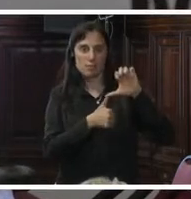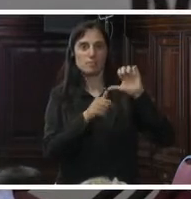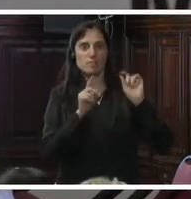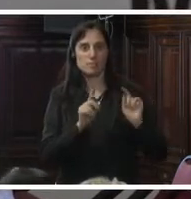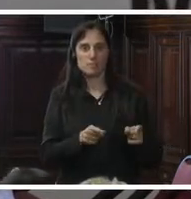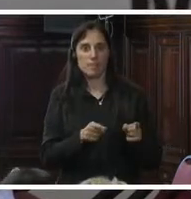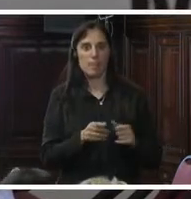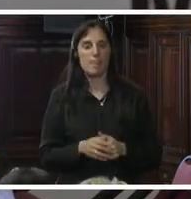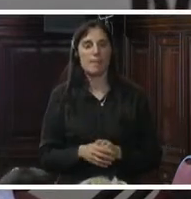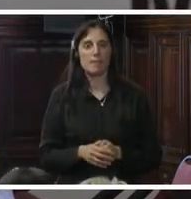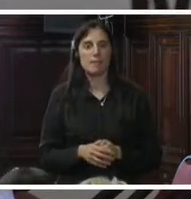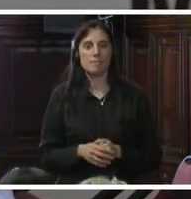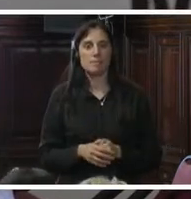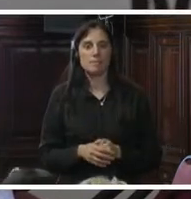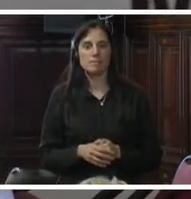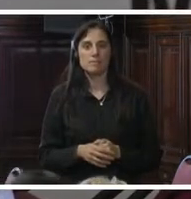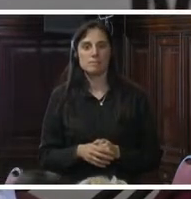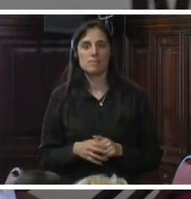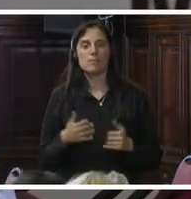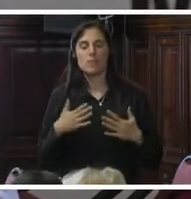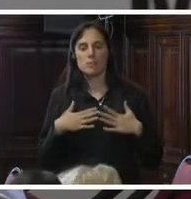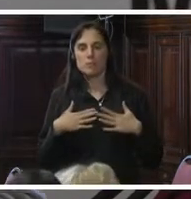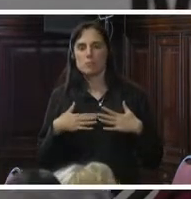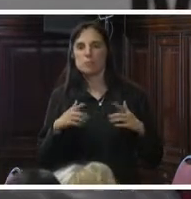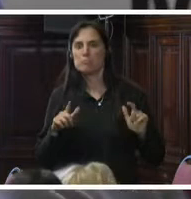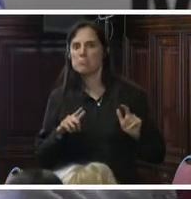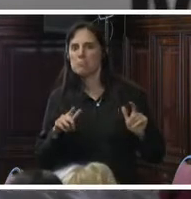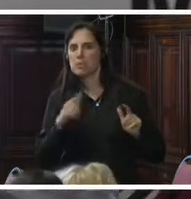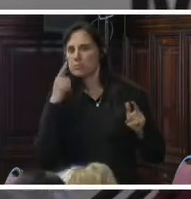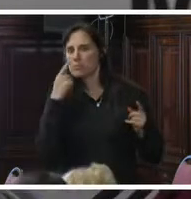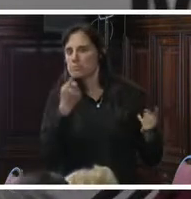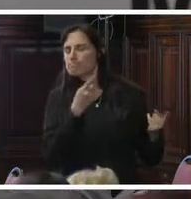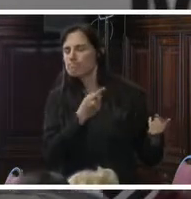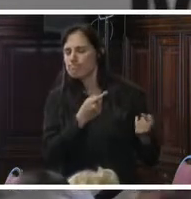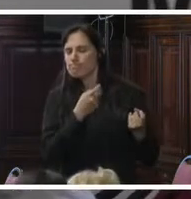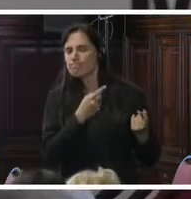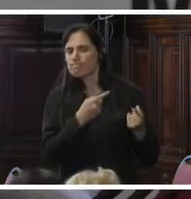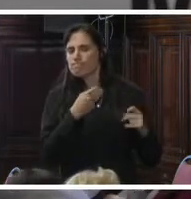listening for the Caribbean region's facts and analysis.